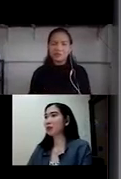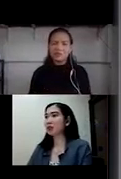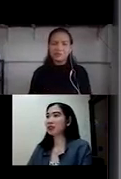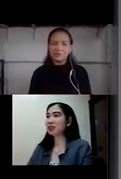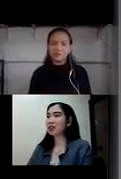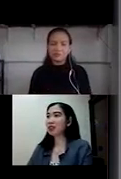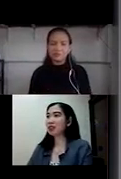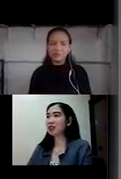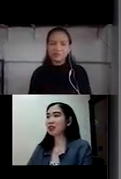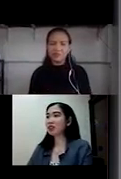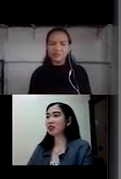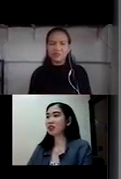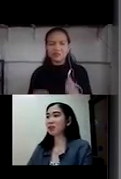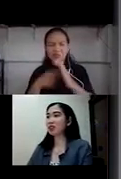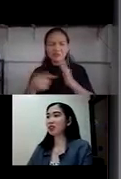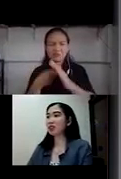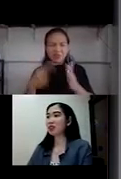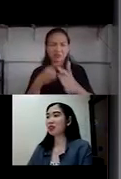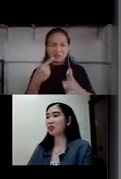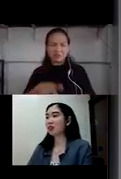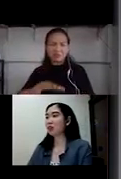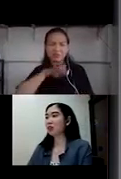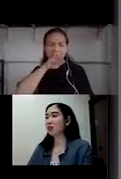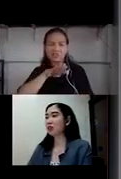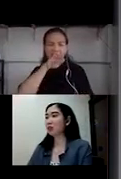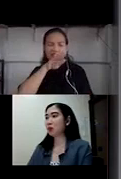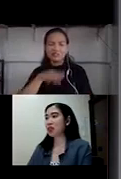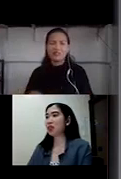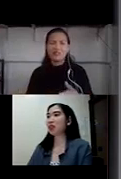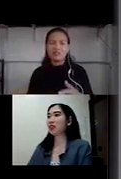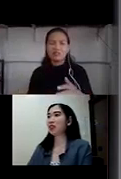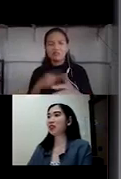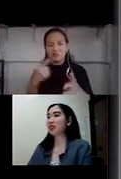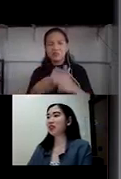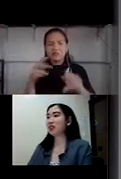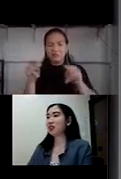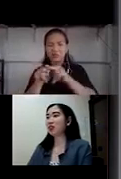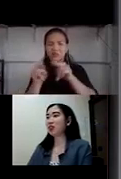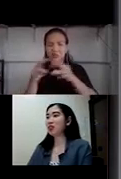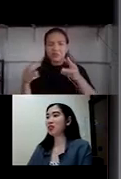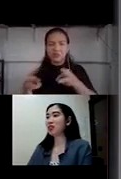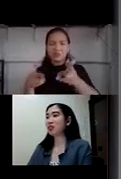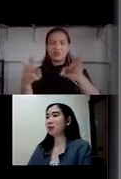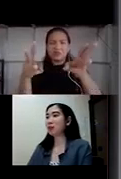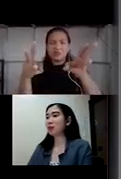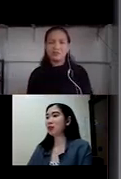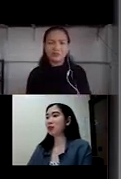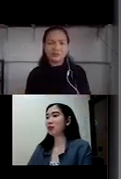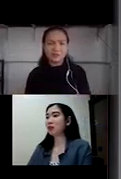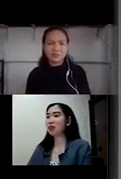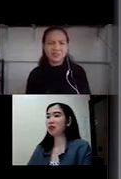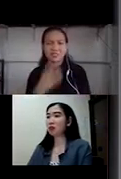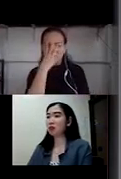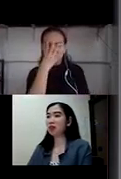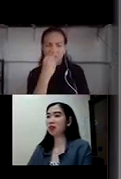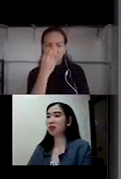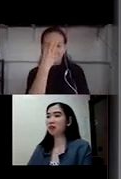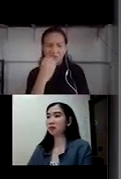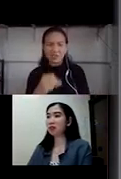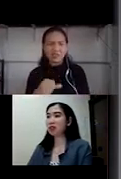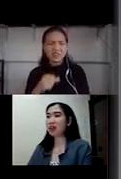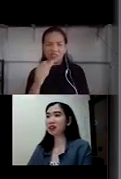Sometimes frustrated and serious, but in a normal way. Okay, sleepy, not feeling